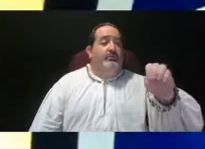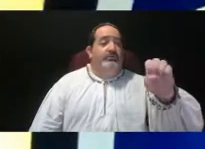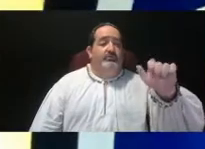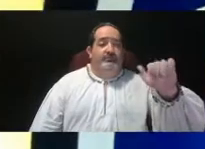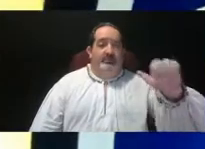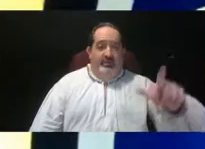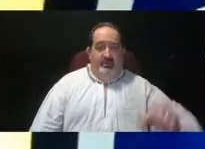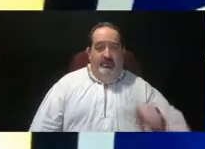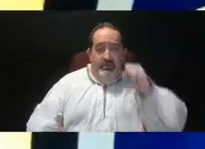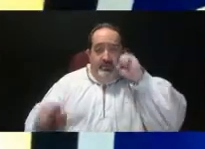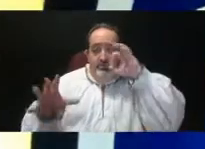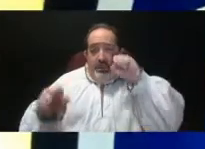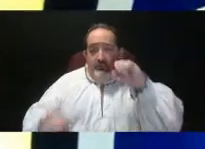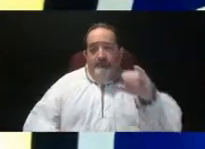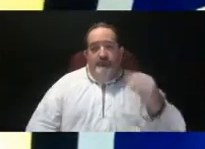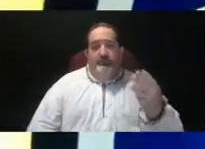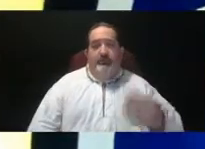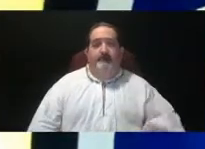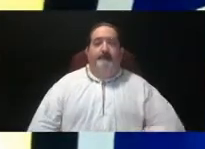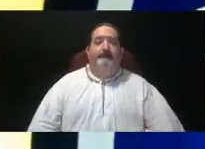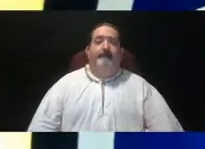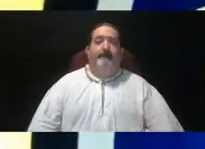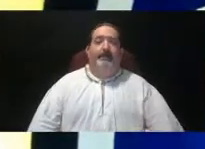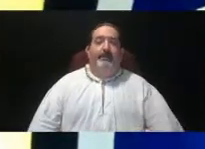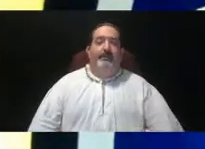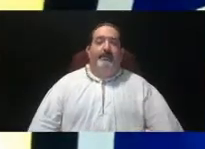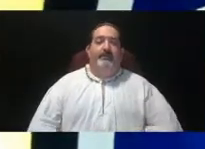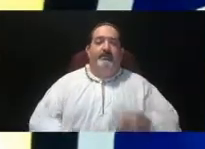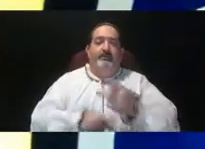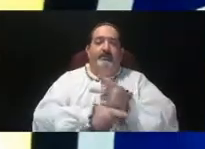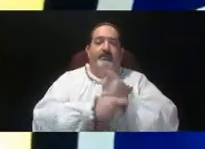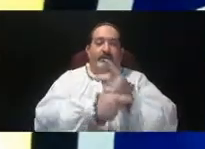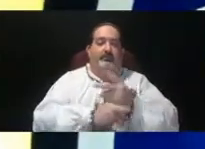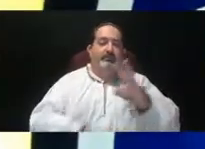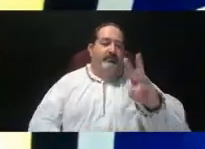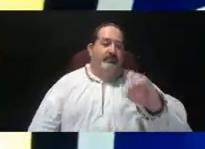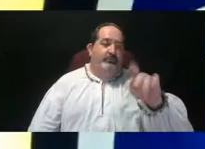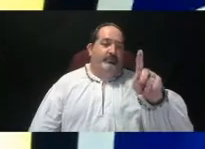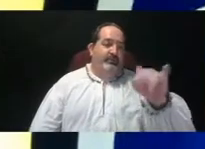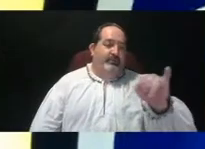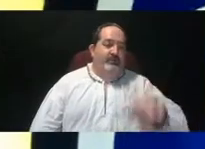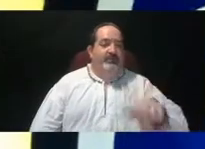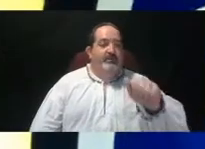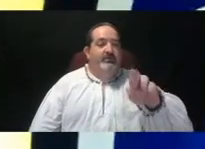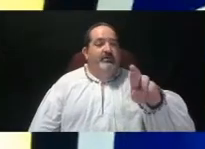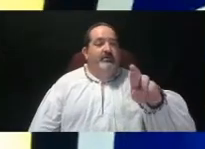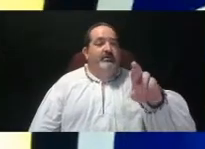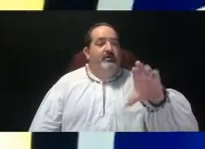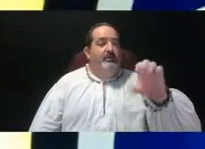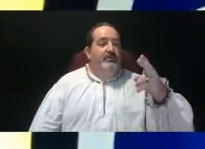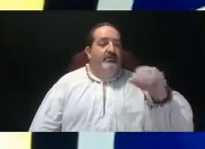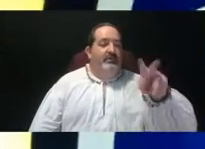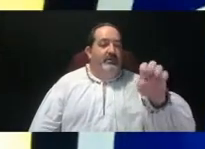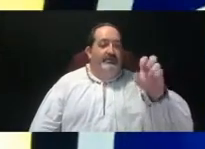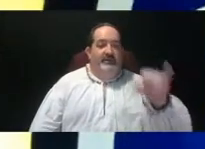In an incredible job taking care of the wiki and archiving it. I cannot even